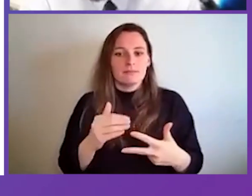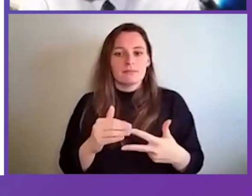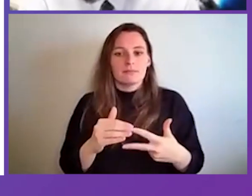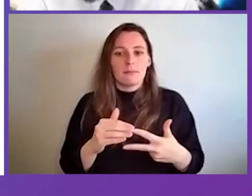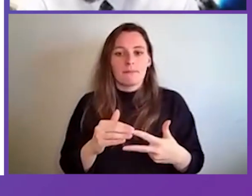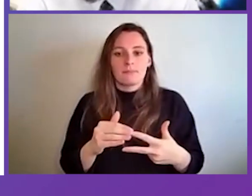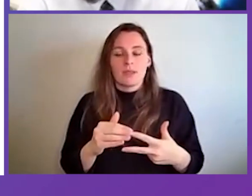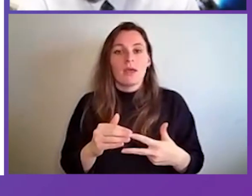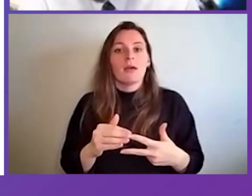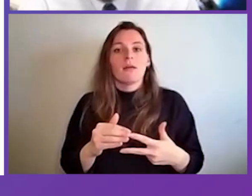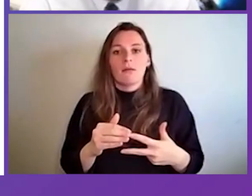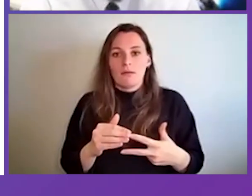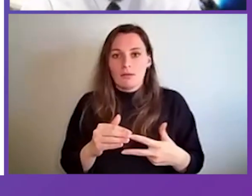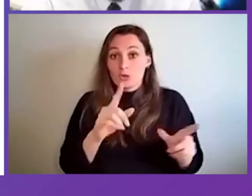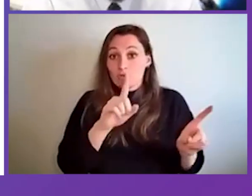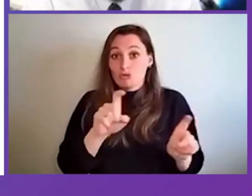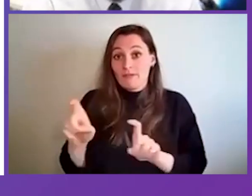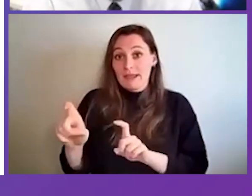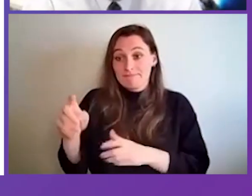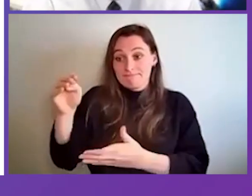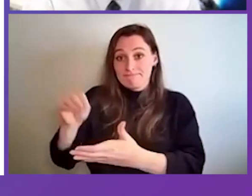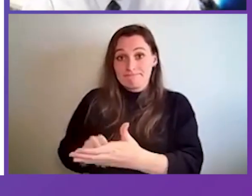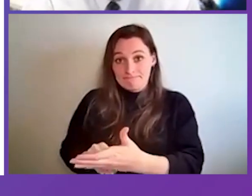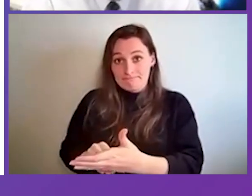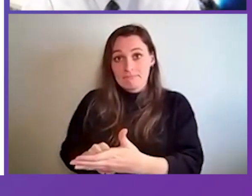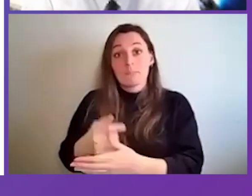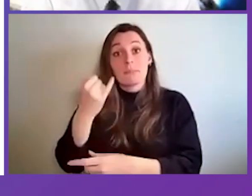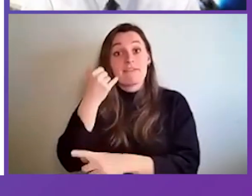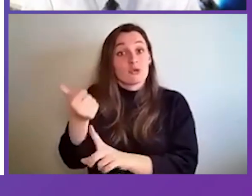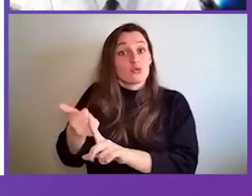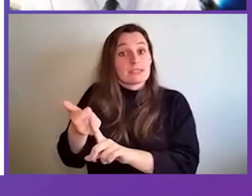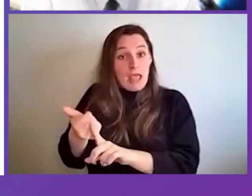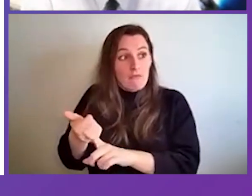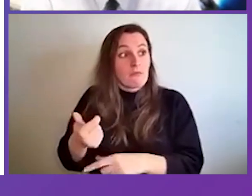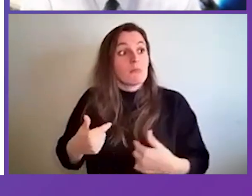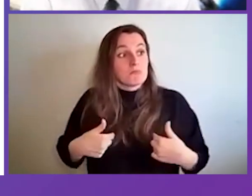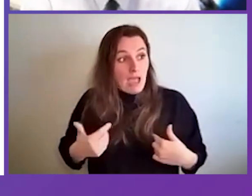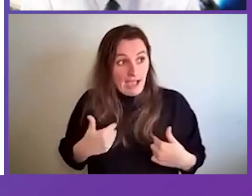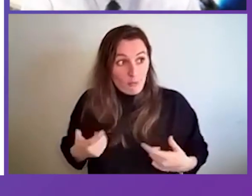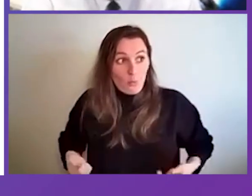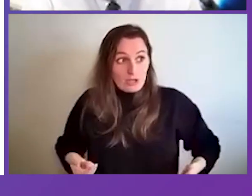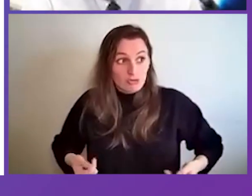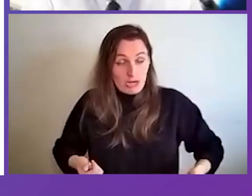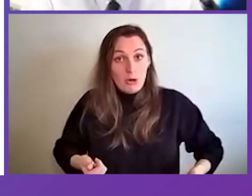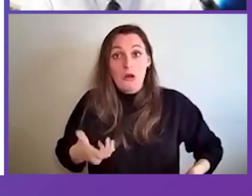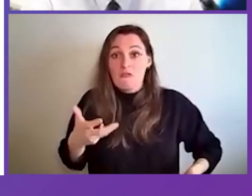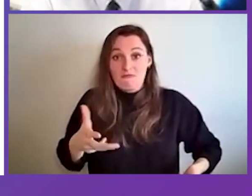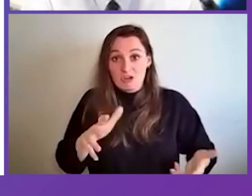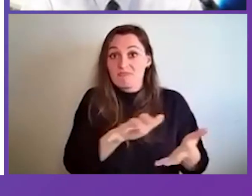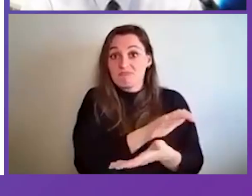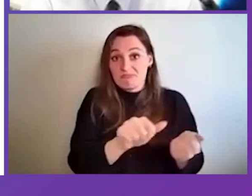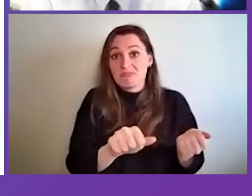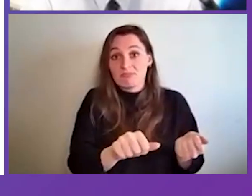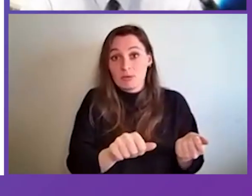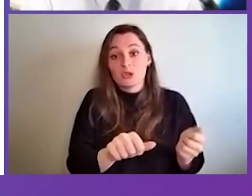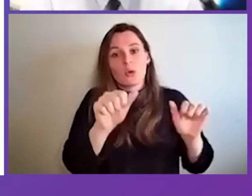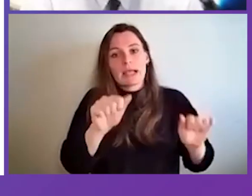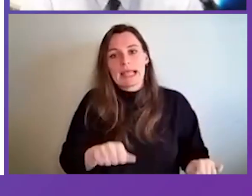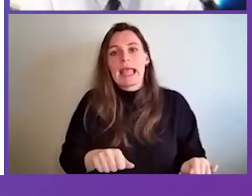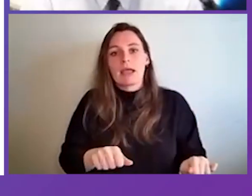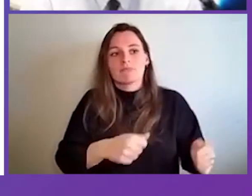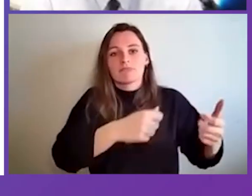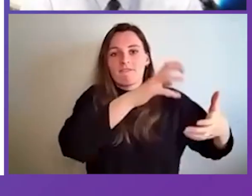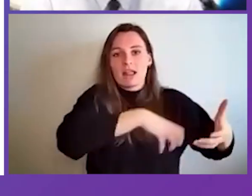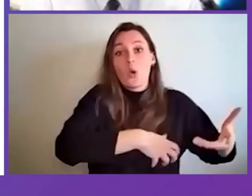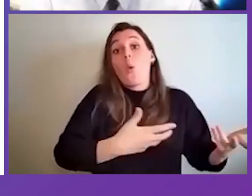person that's used a wheelchair and has experienced damage to your device, or share the news of the survey